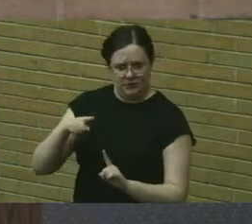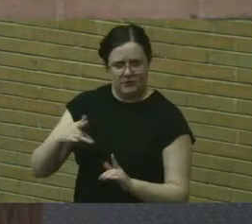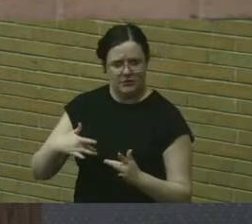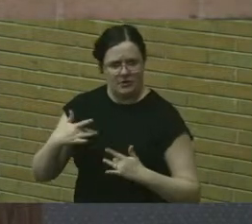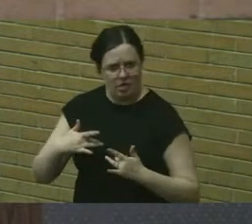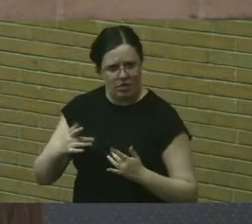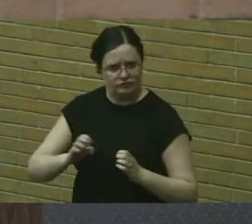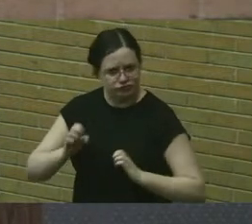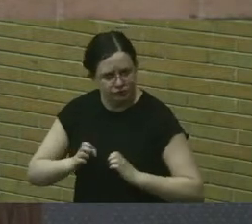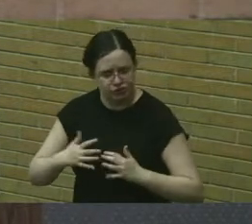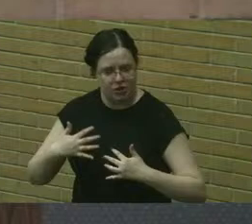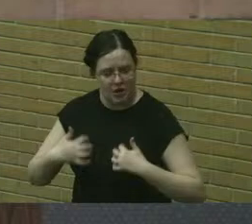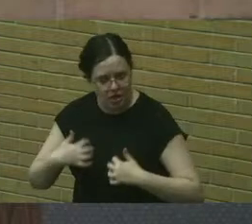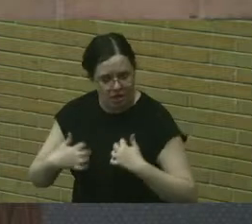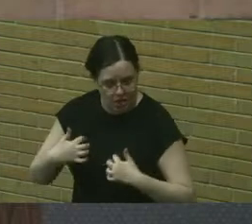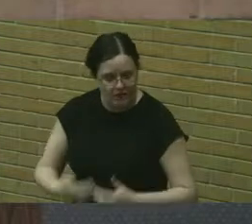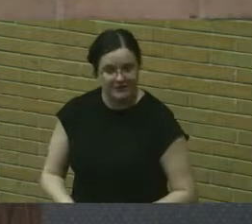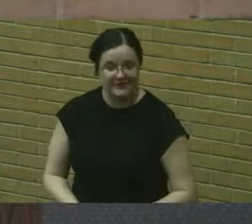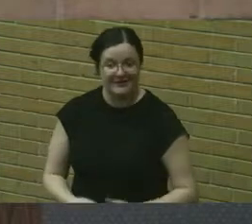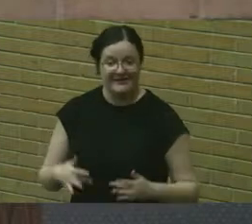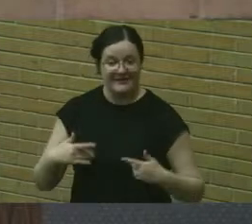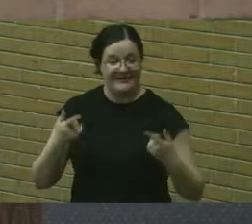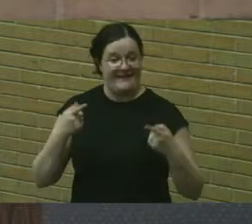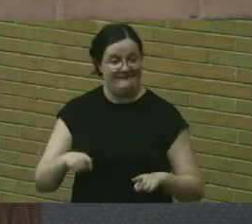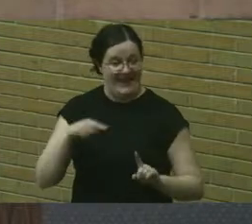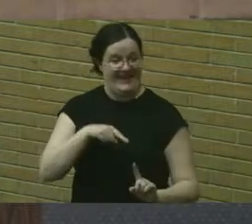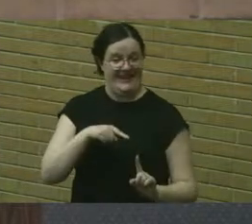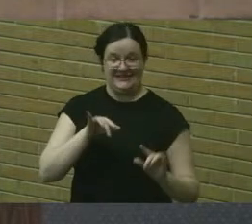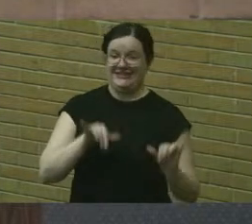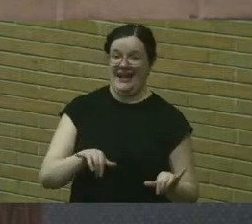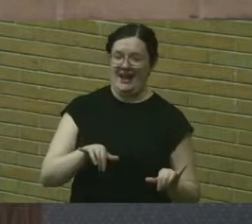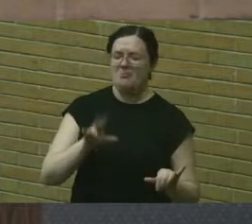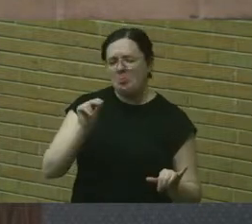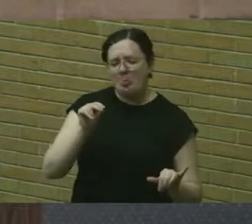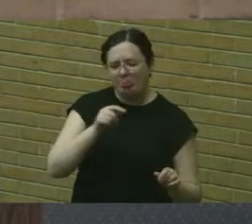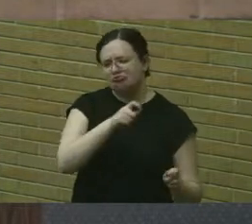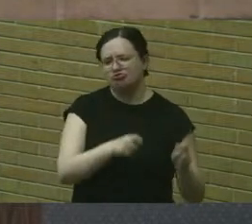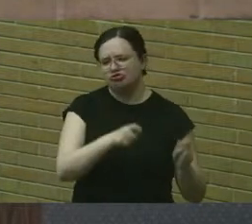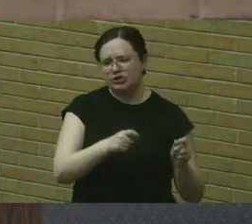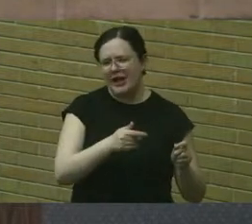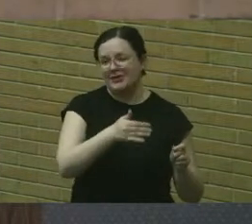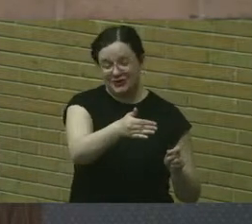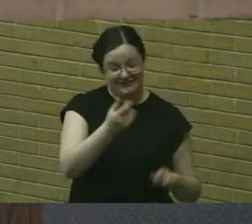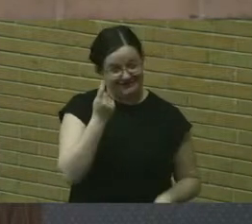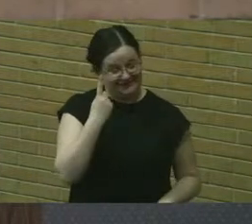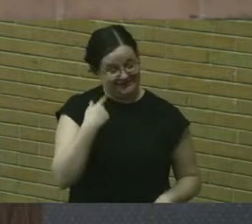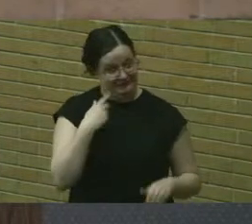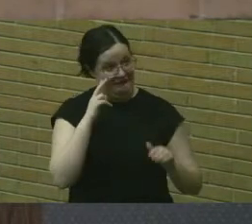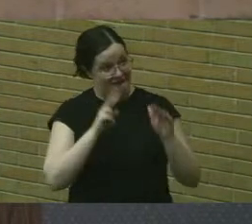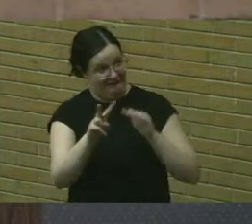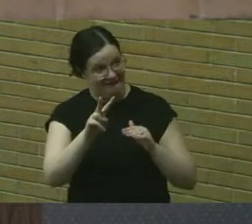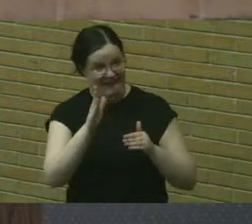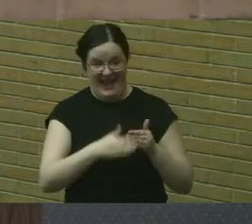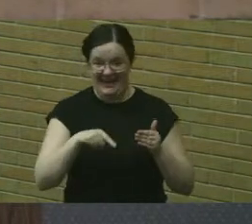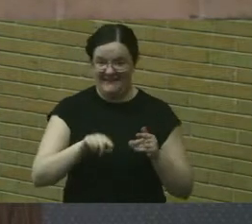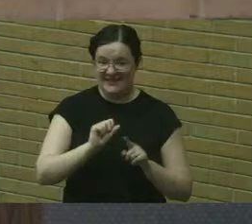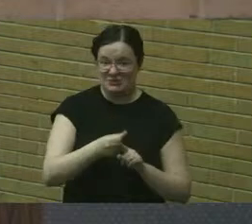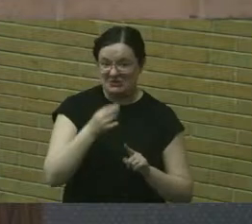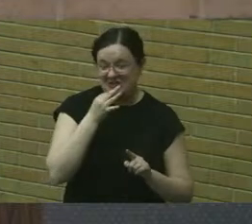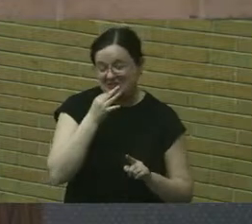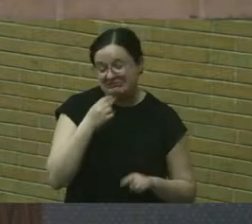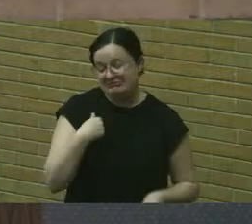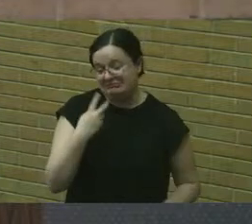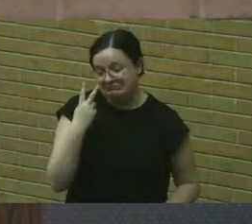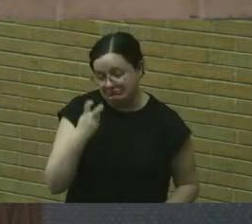events. They change periodically. I don't anticipate that we're going to, unfortunately, see an end of this circumstance anytime